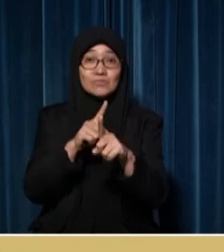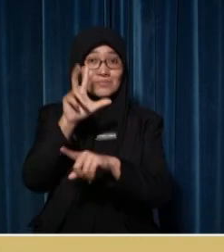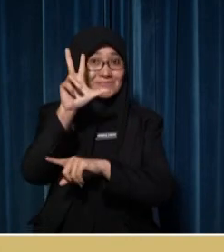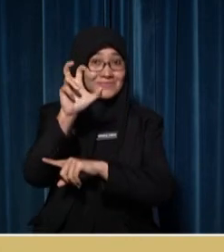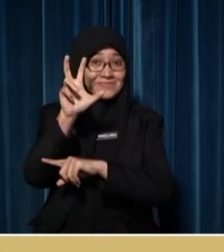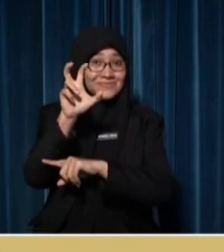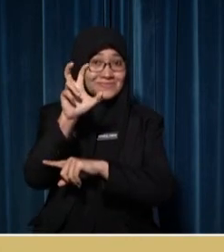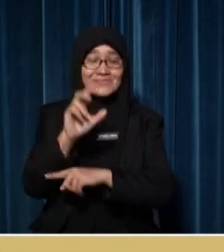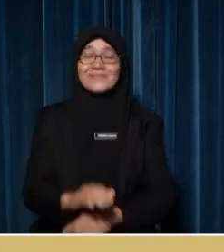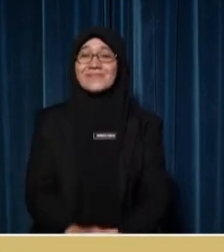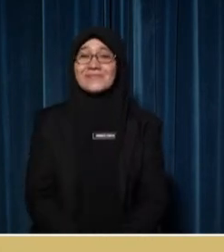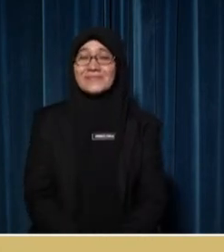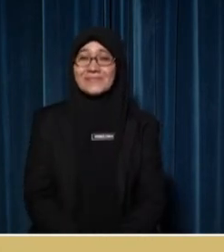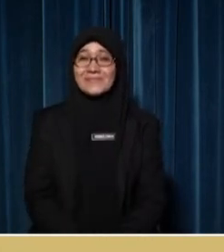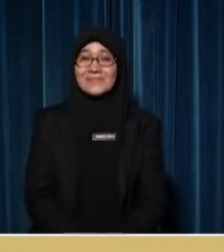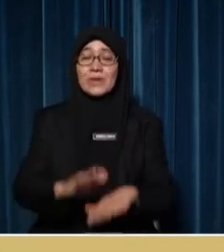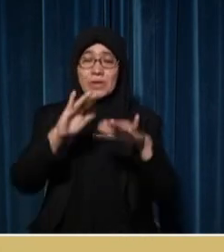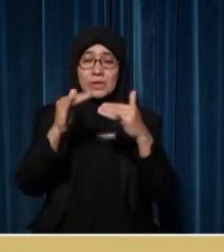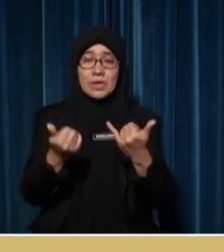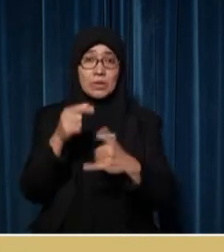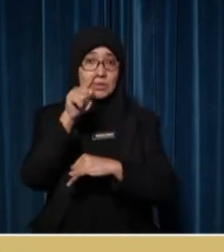Now it's your turn.